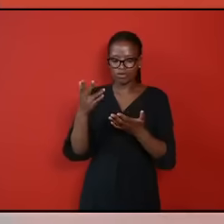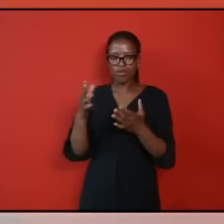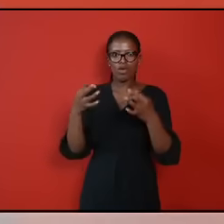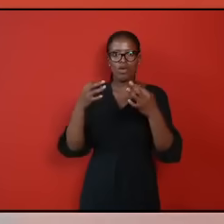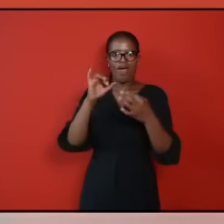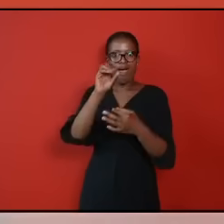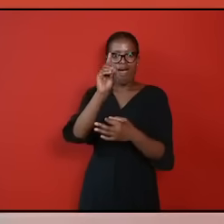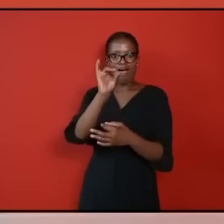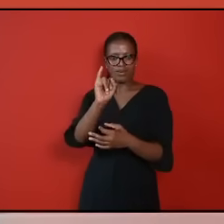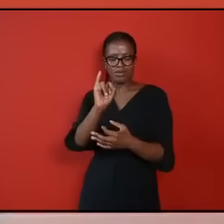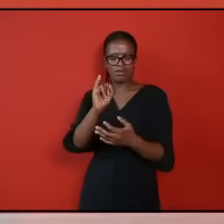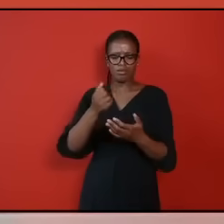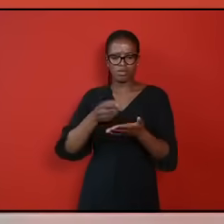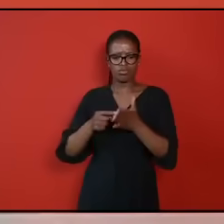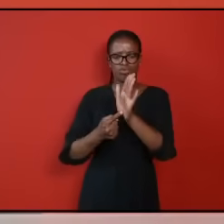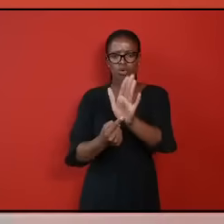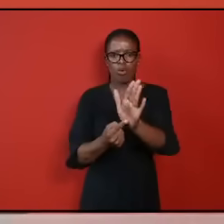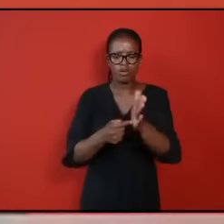Yeah, sure.